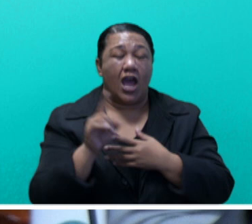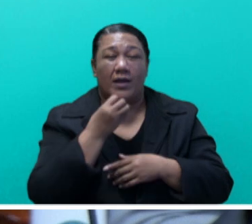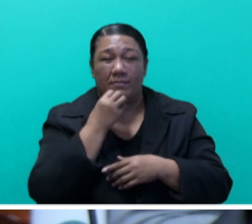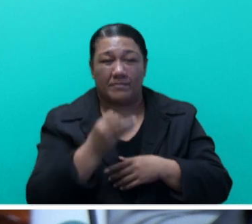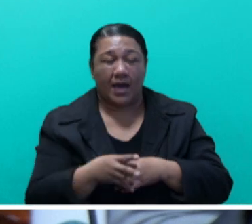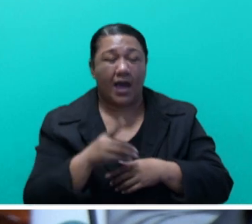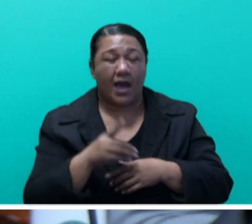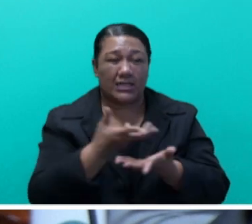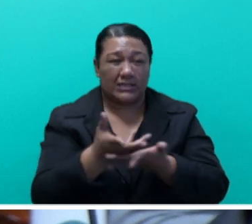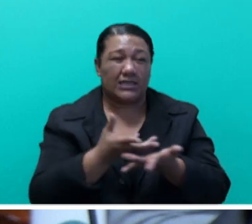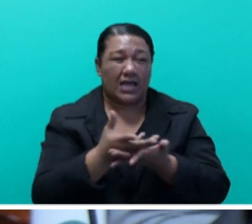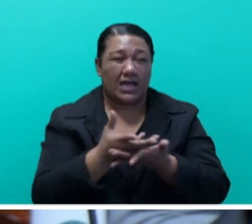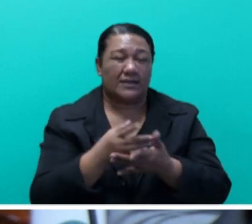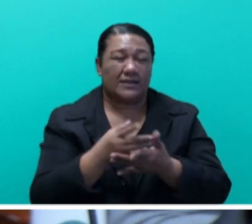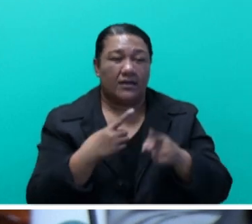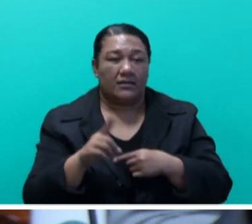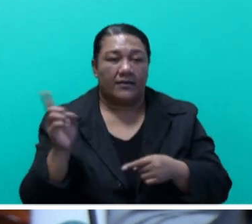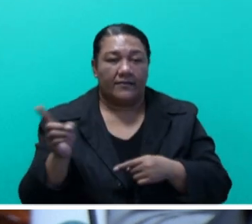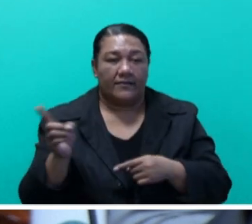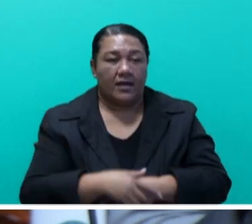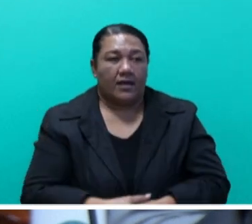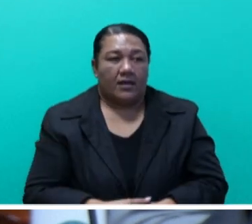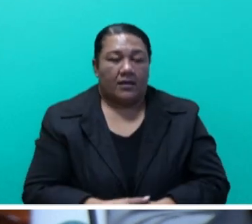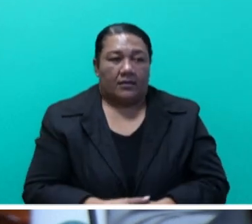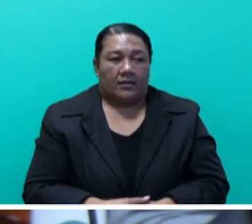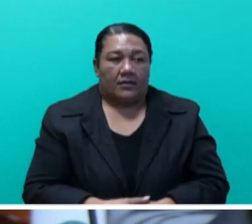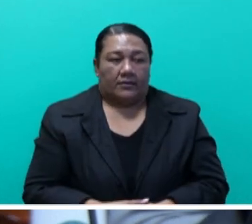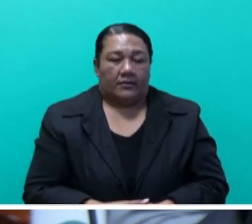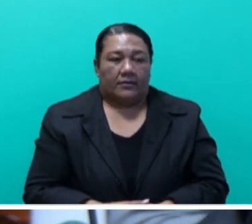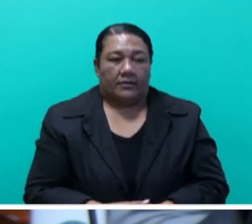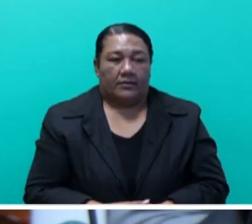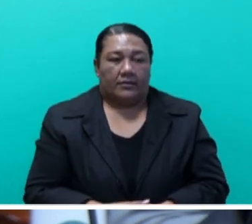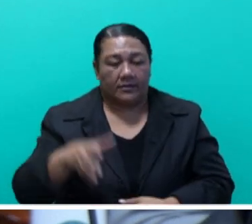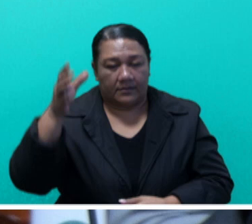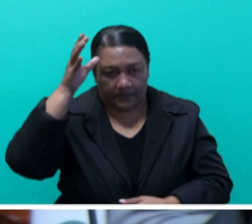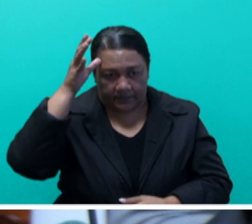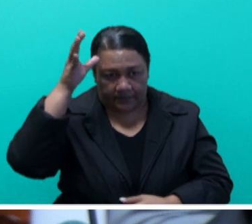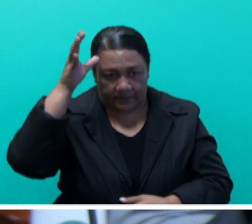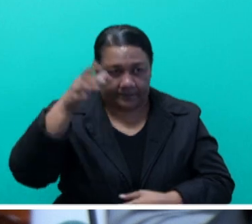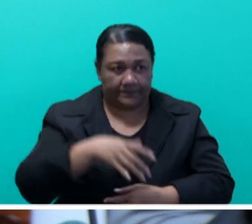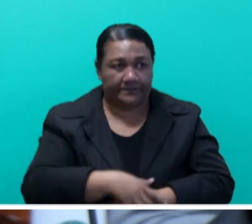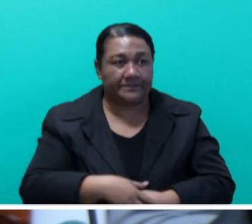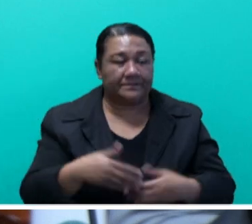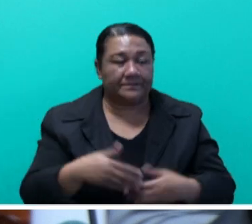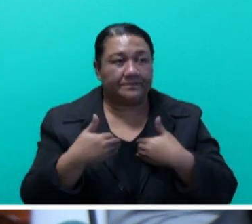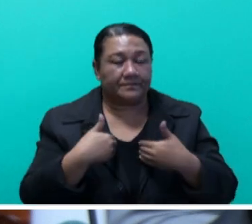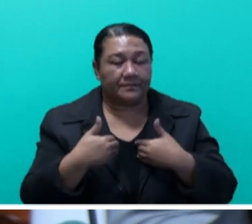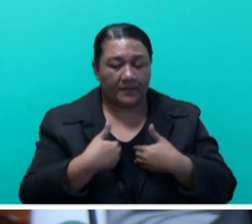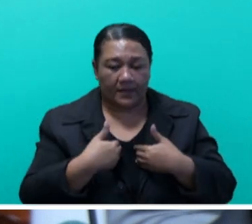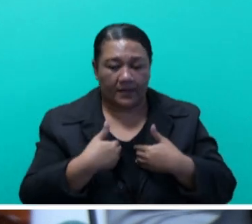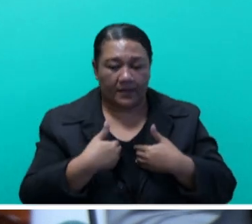to discuss a report done by academics from University of Western Sydney as well